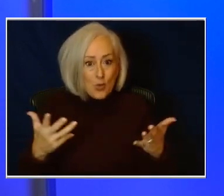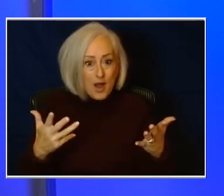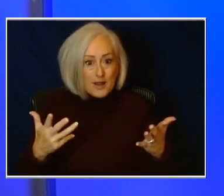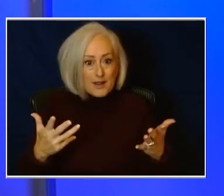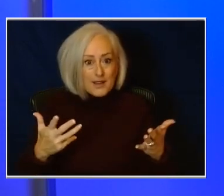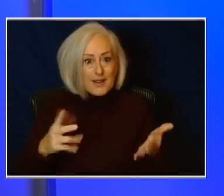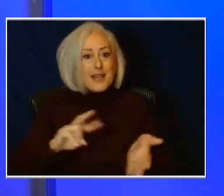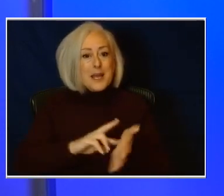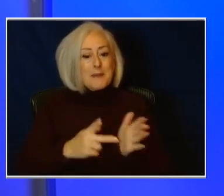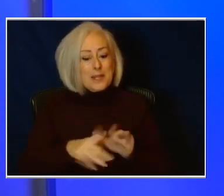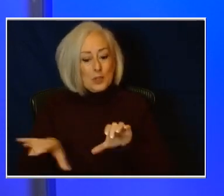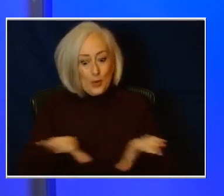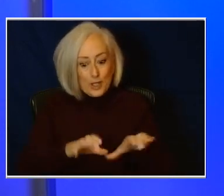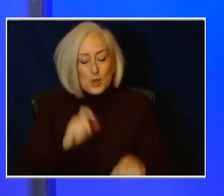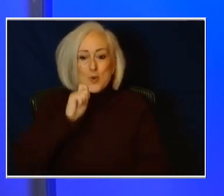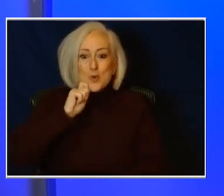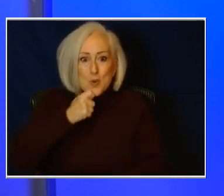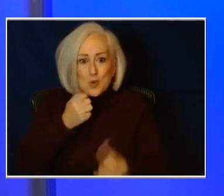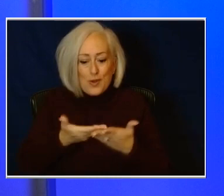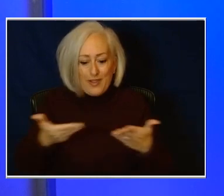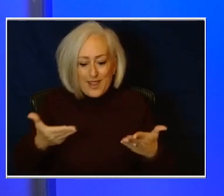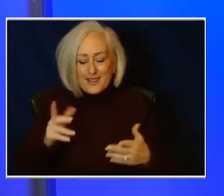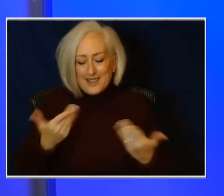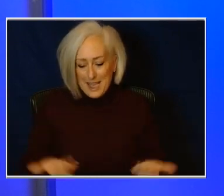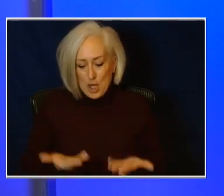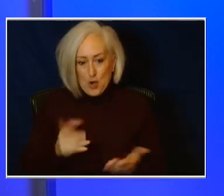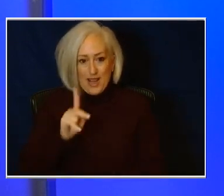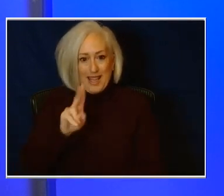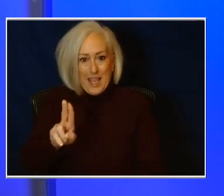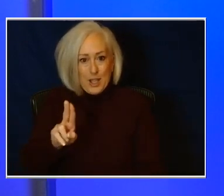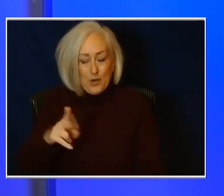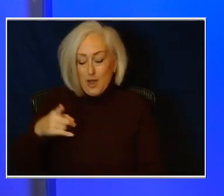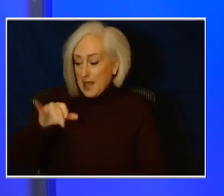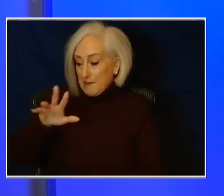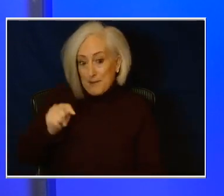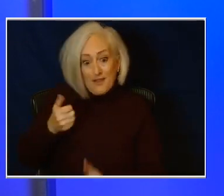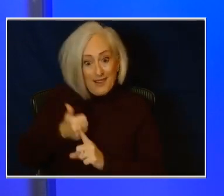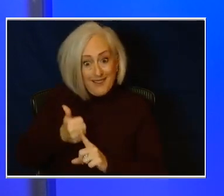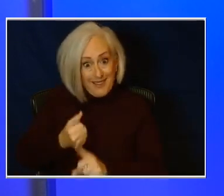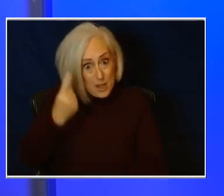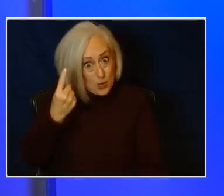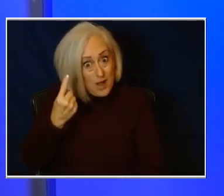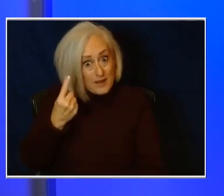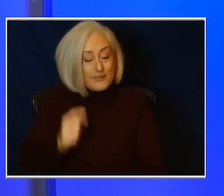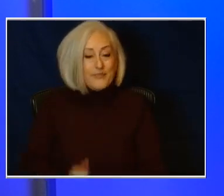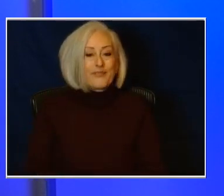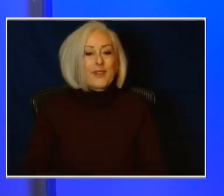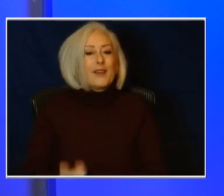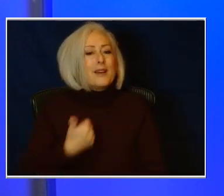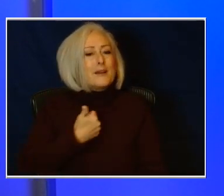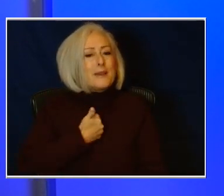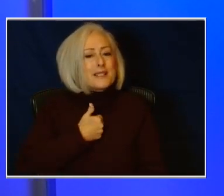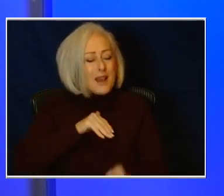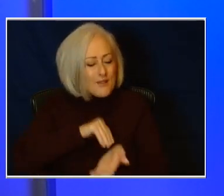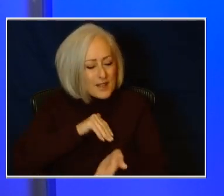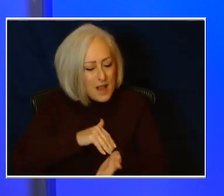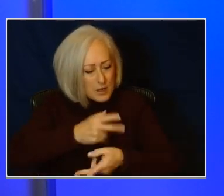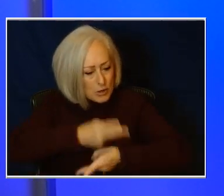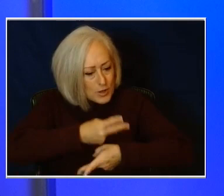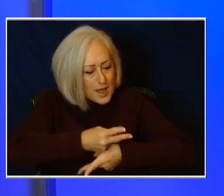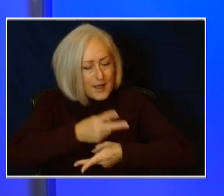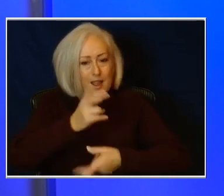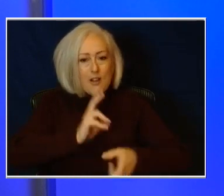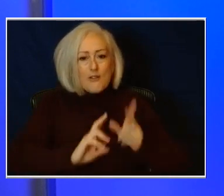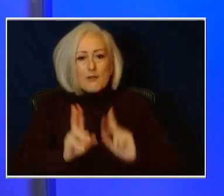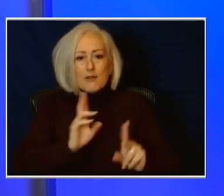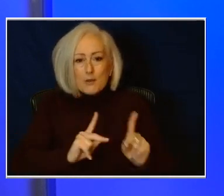things here at KU, and Pivot is one of them. I think as a physician who treats patients, a lot of my patients at the end